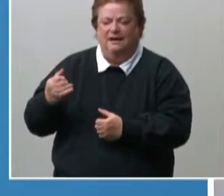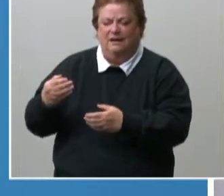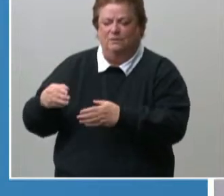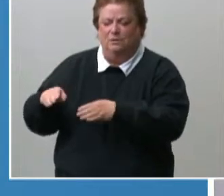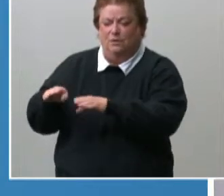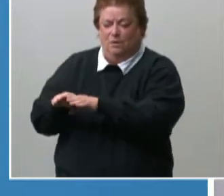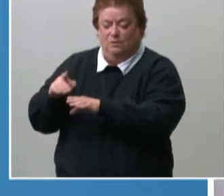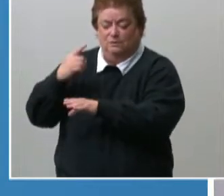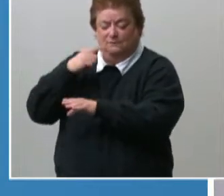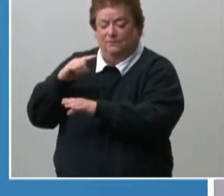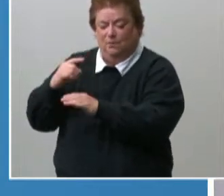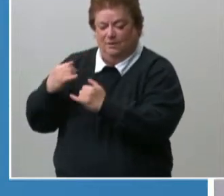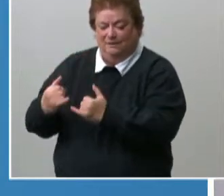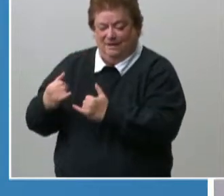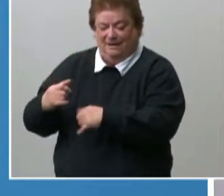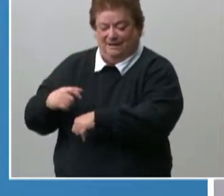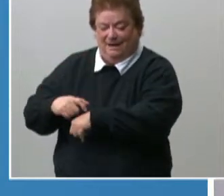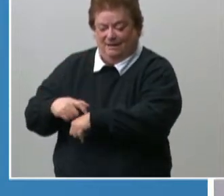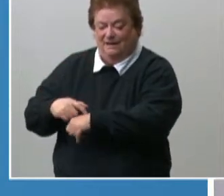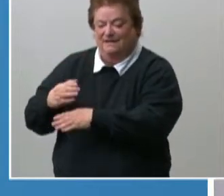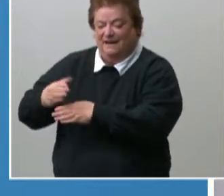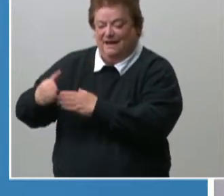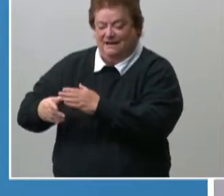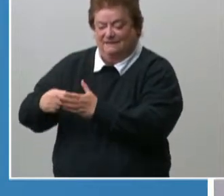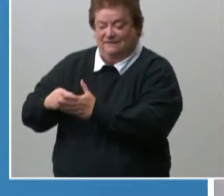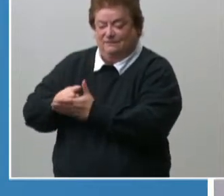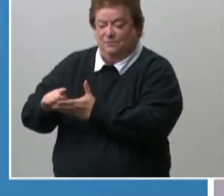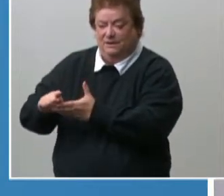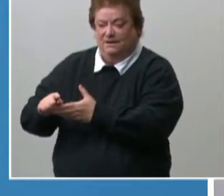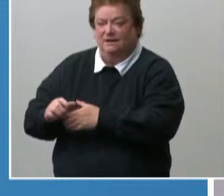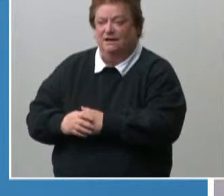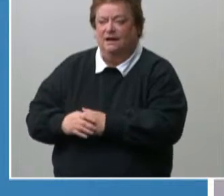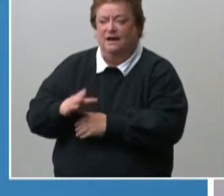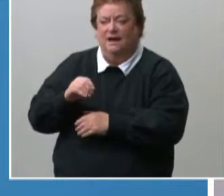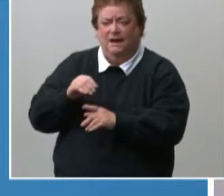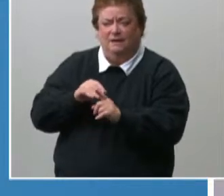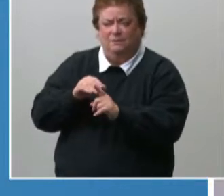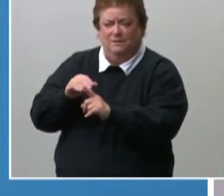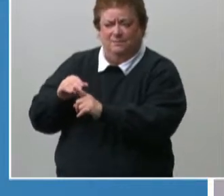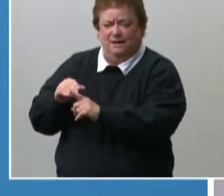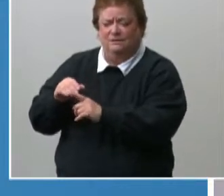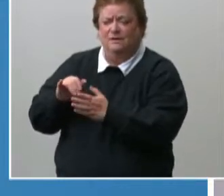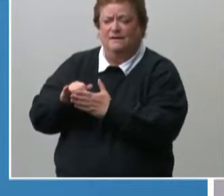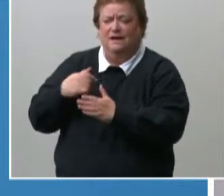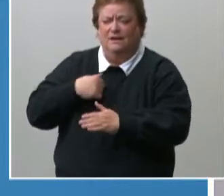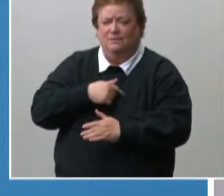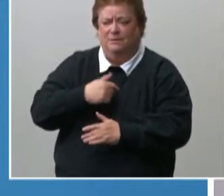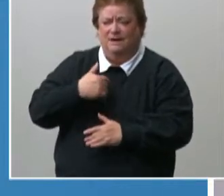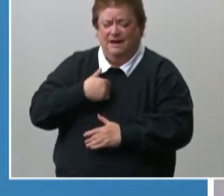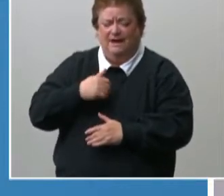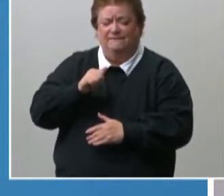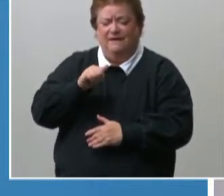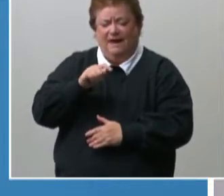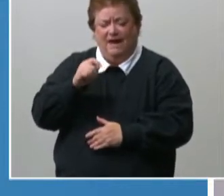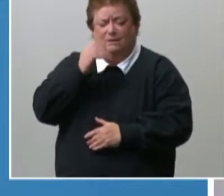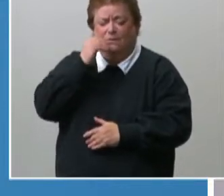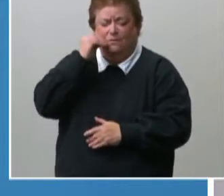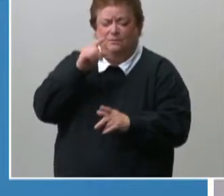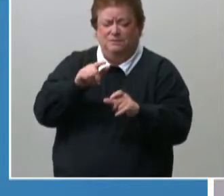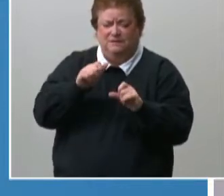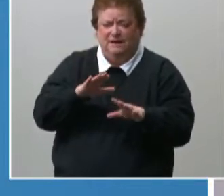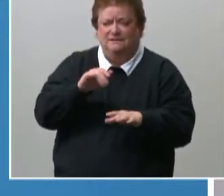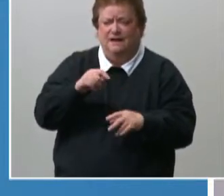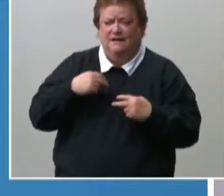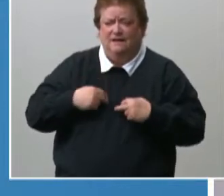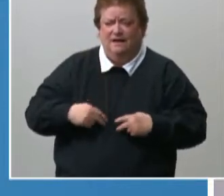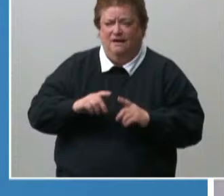closing for the time being at the end of this week. And a reminder to you all that we have at-home tests available at the Health